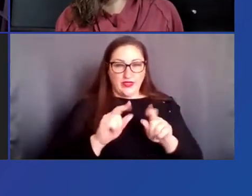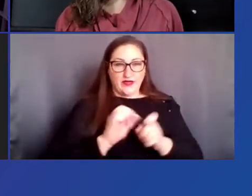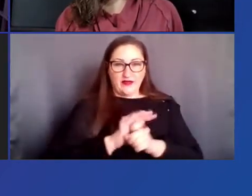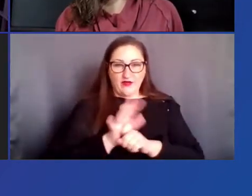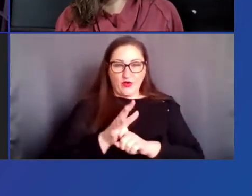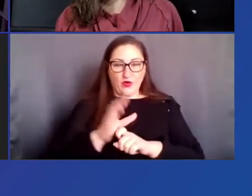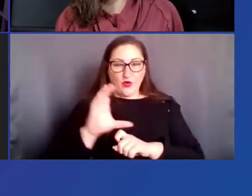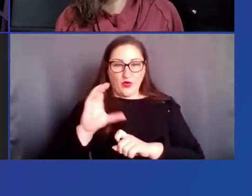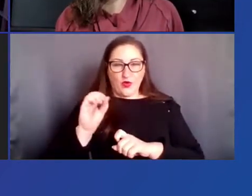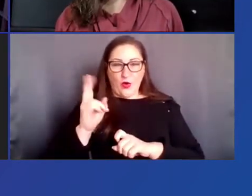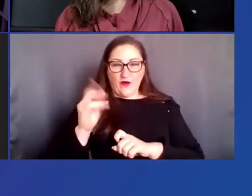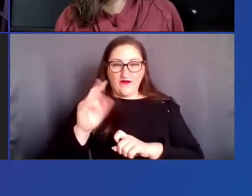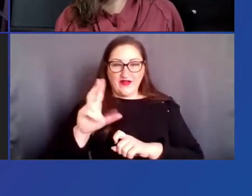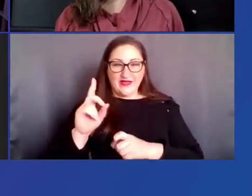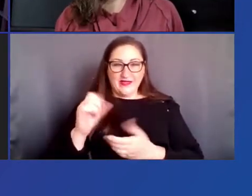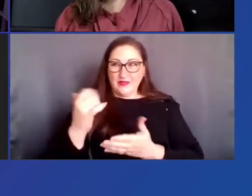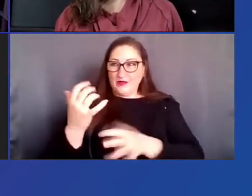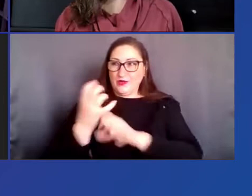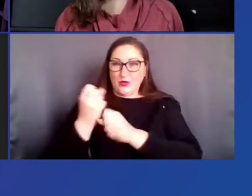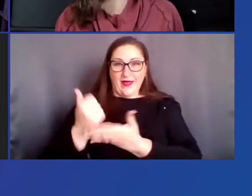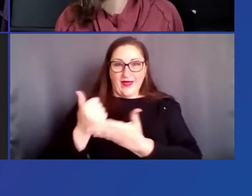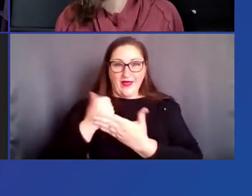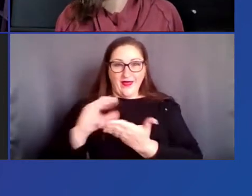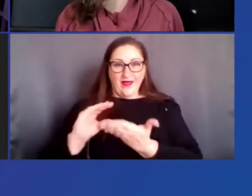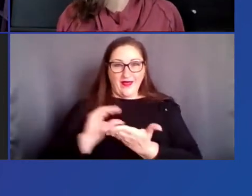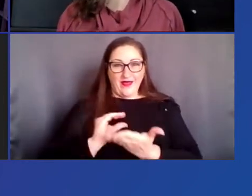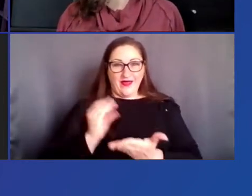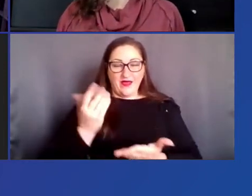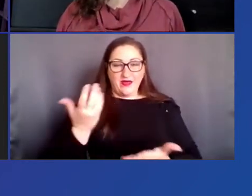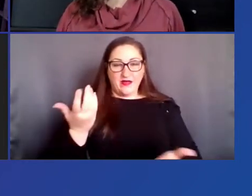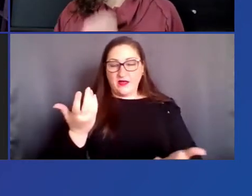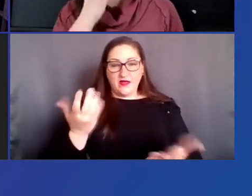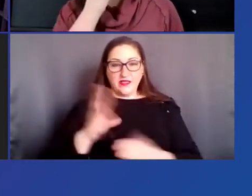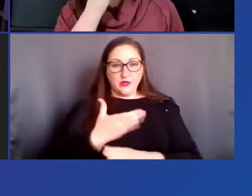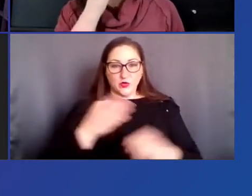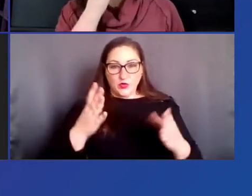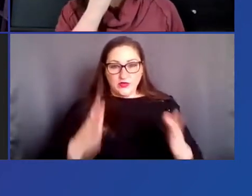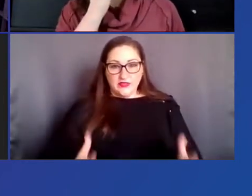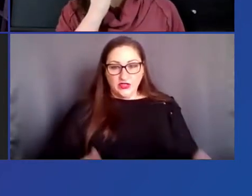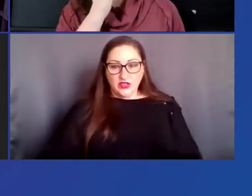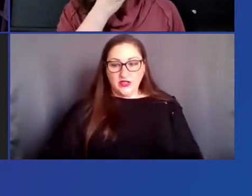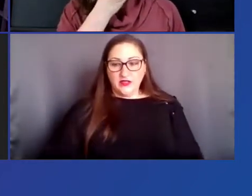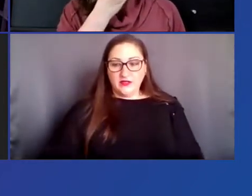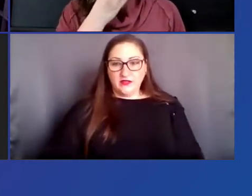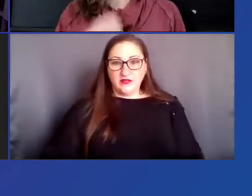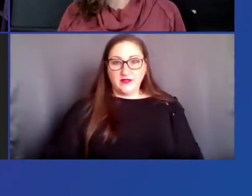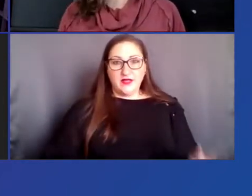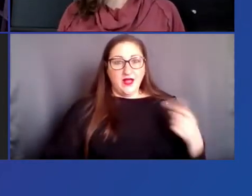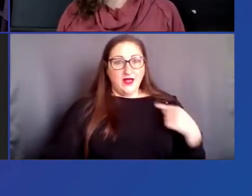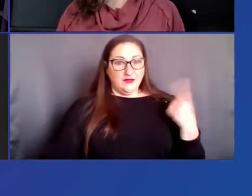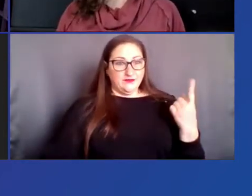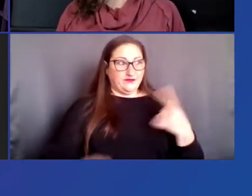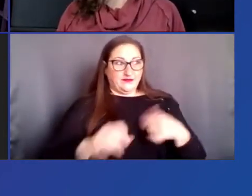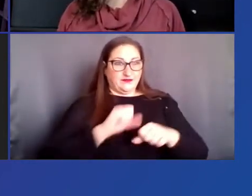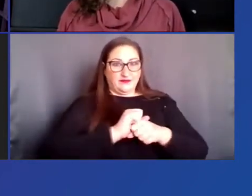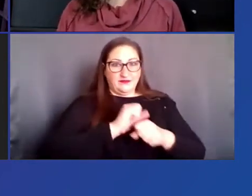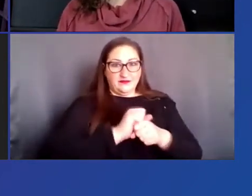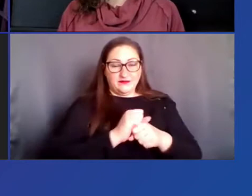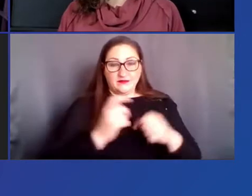getting aid as a musician, and how difficult it's been because of how much unemployment there is. And so